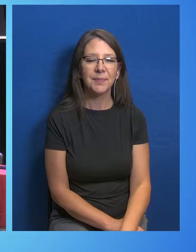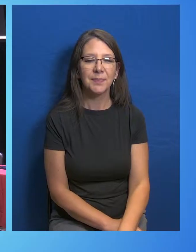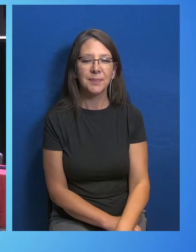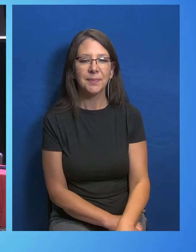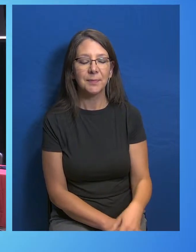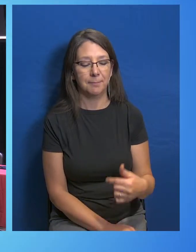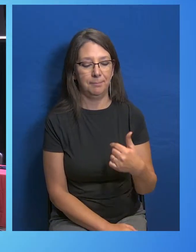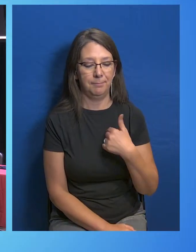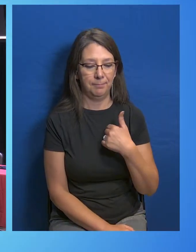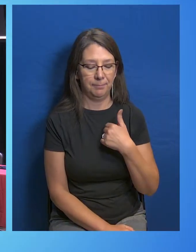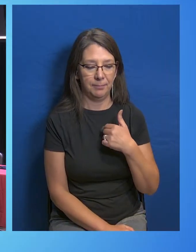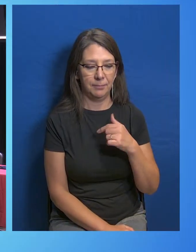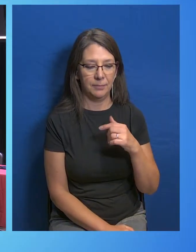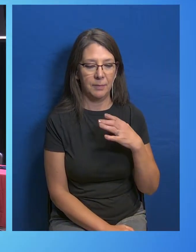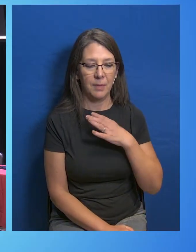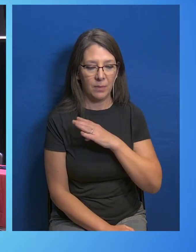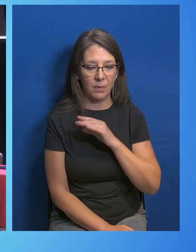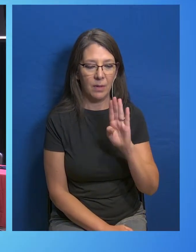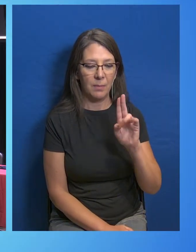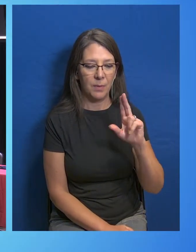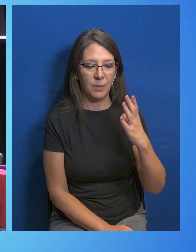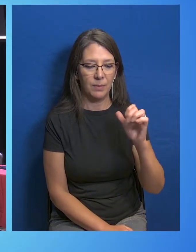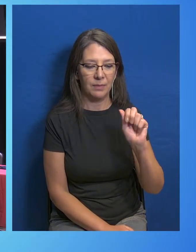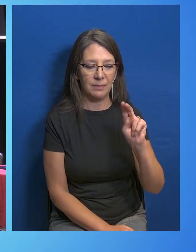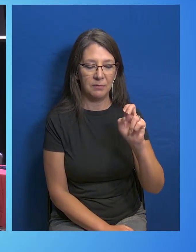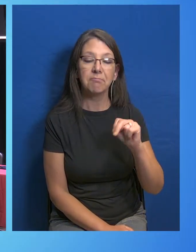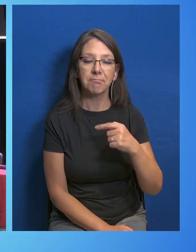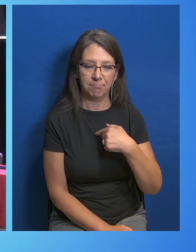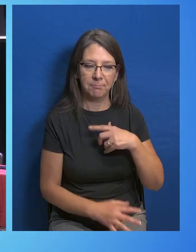says Board Member Buchanan, I will accept that nomination.